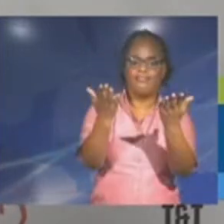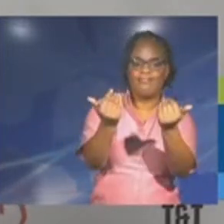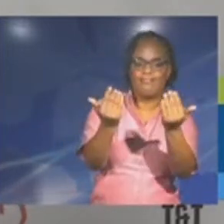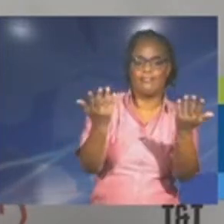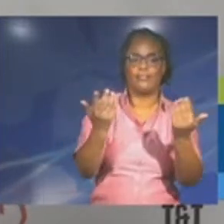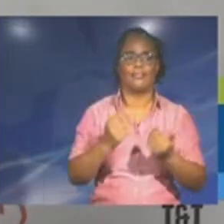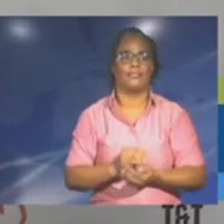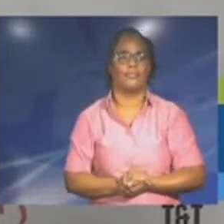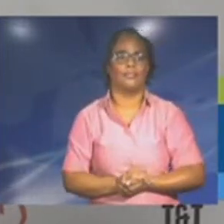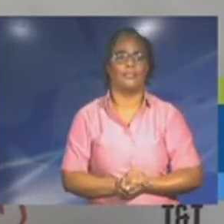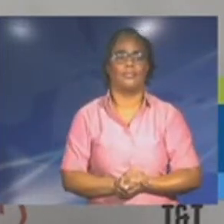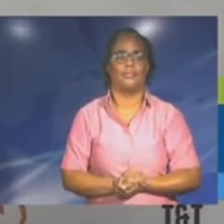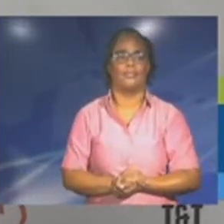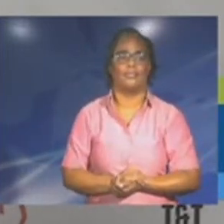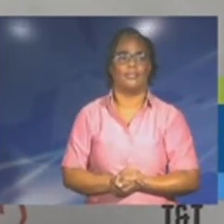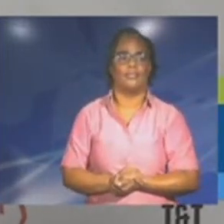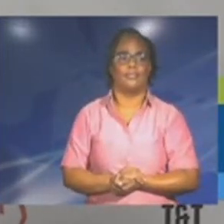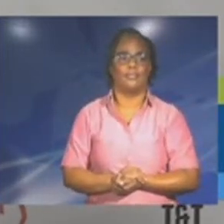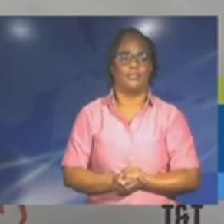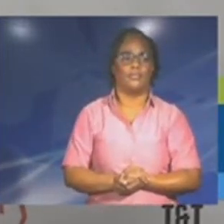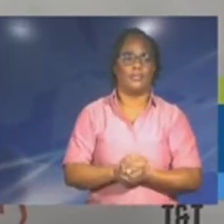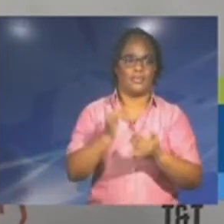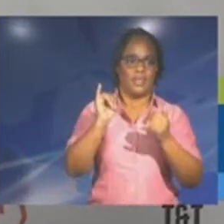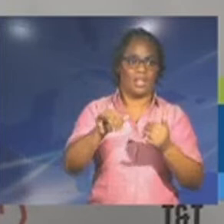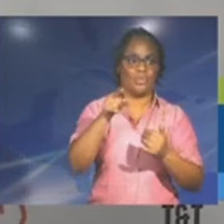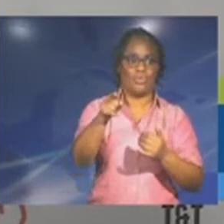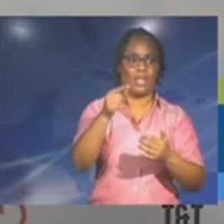Could you please repeat your first question?